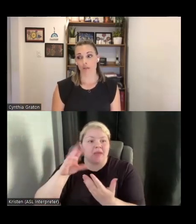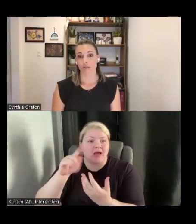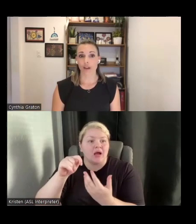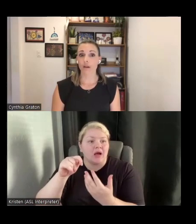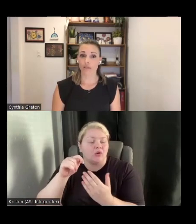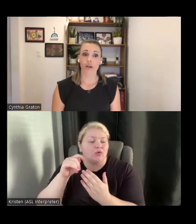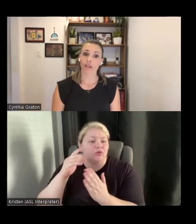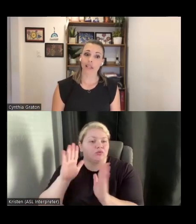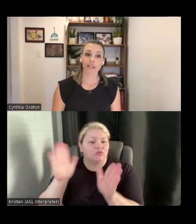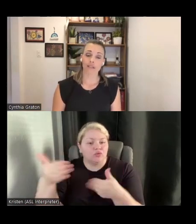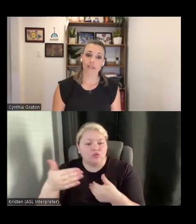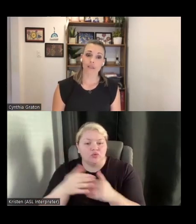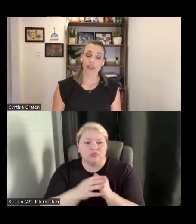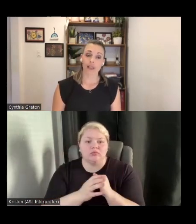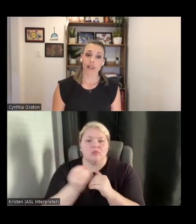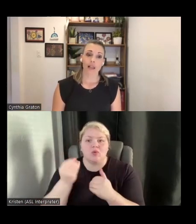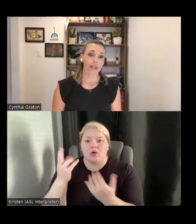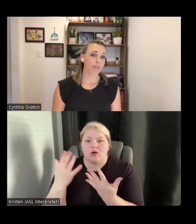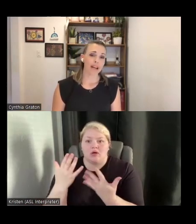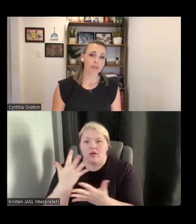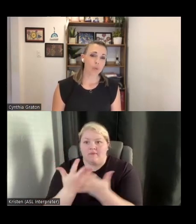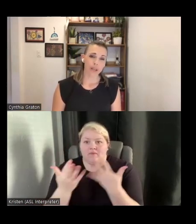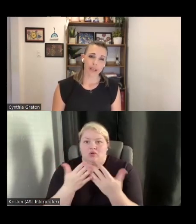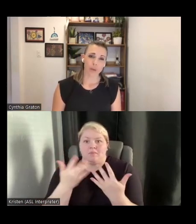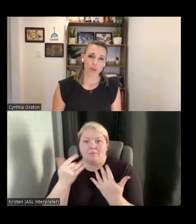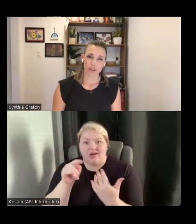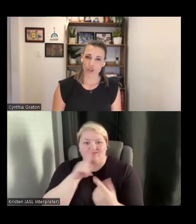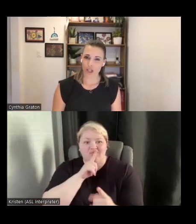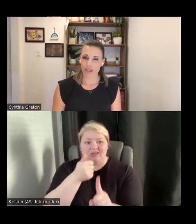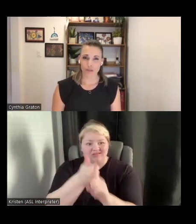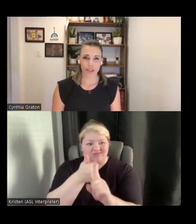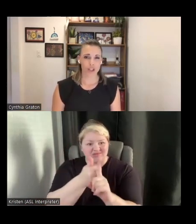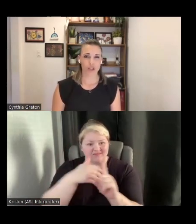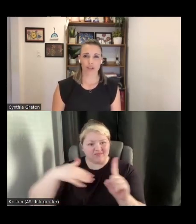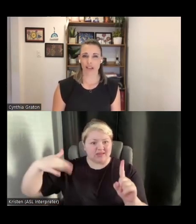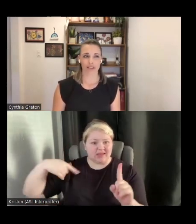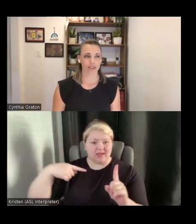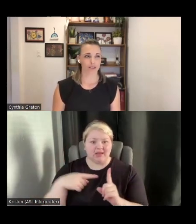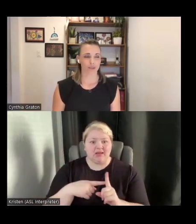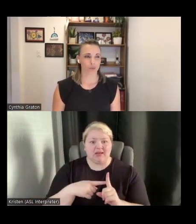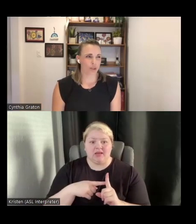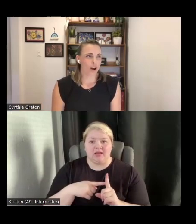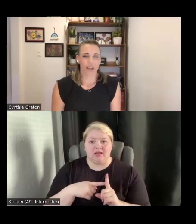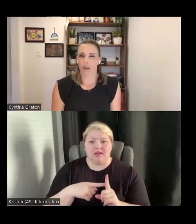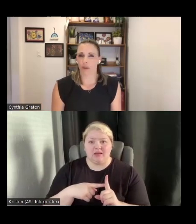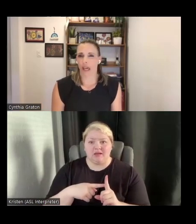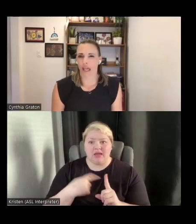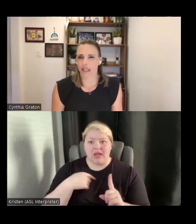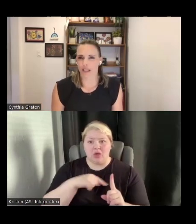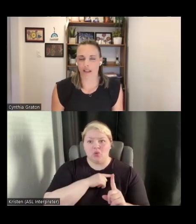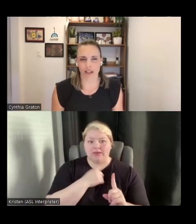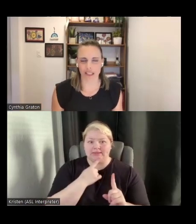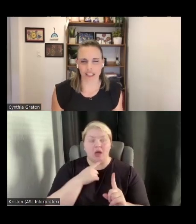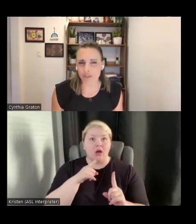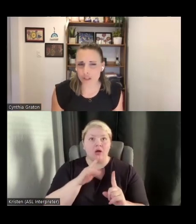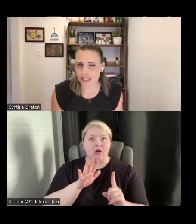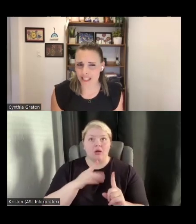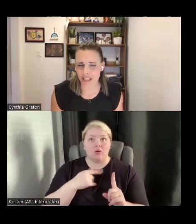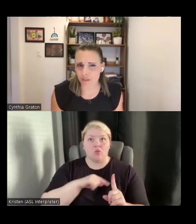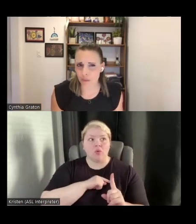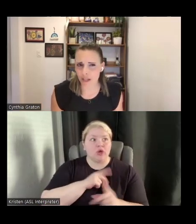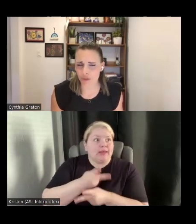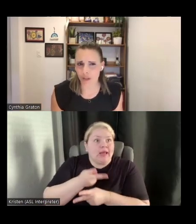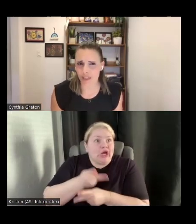now very, very late. And by the way, with the justification that we are keeping kids and